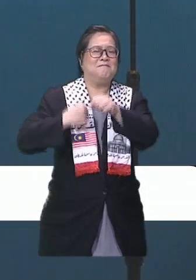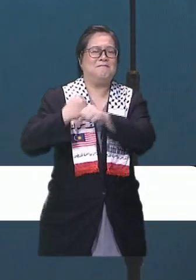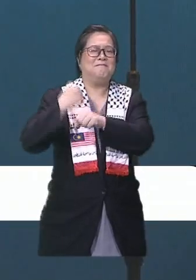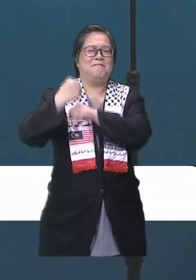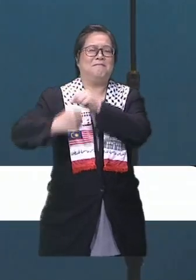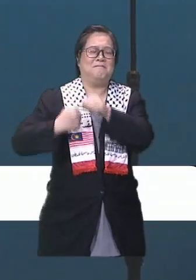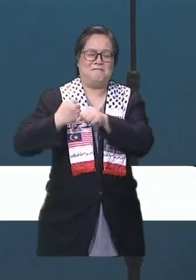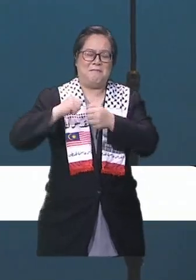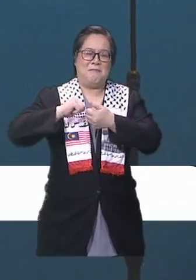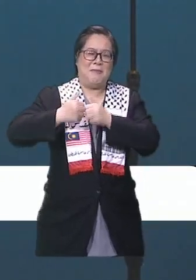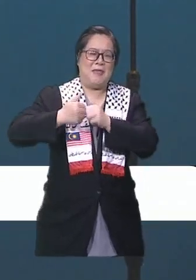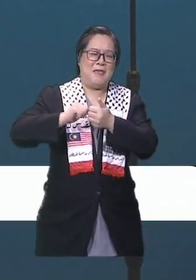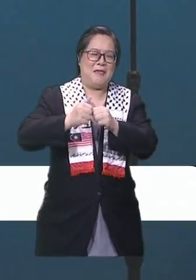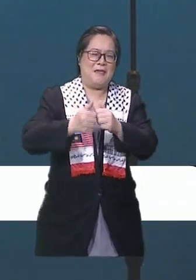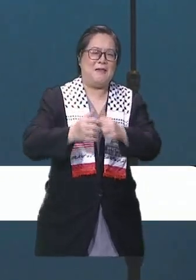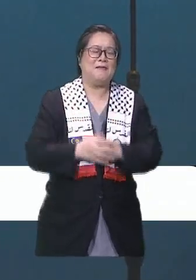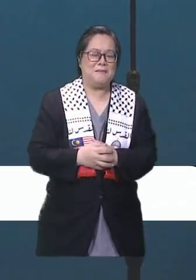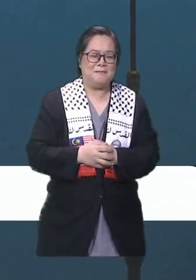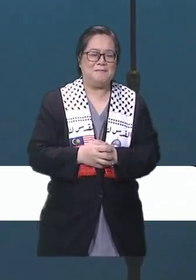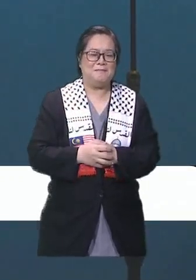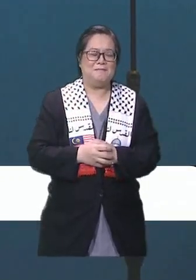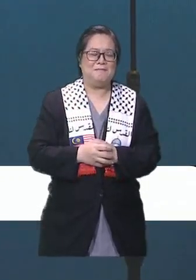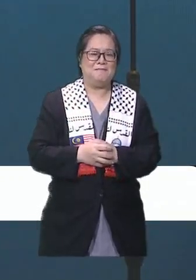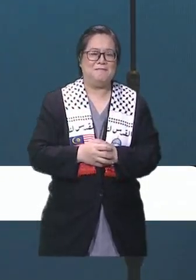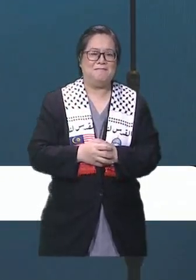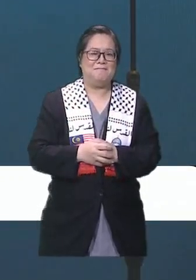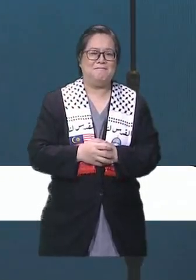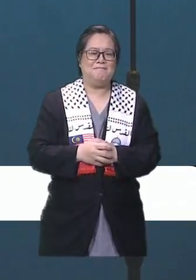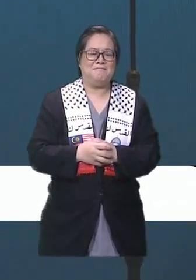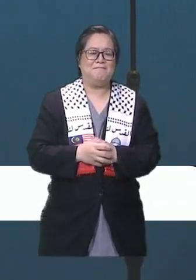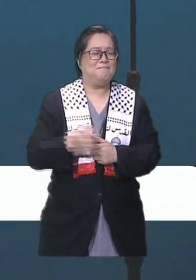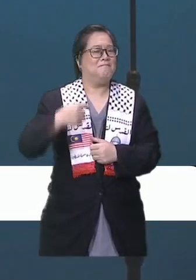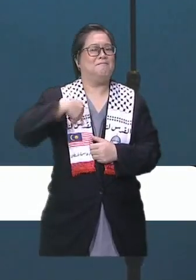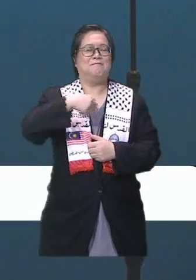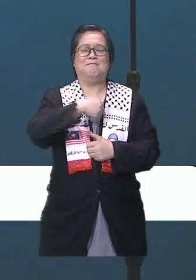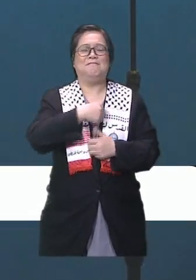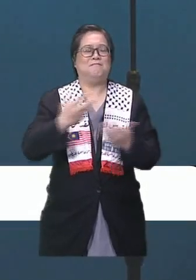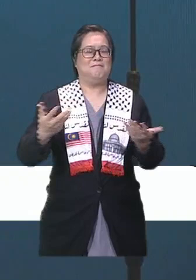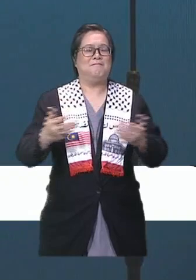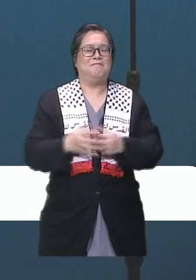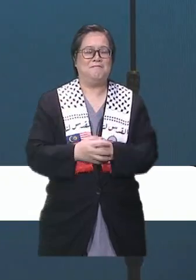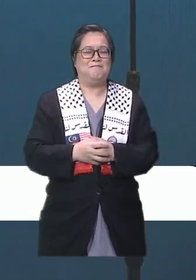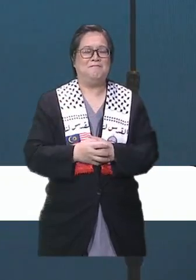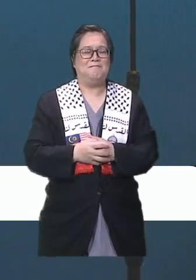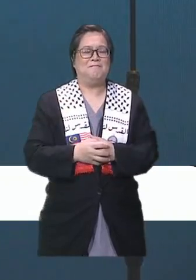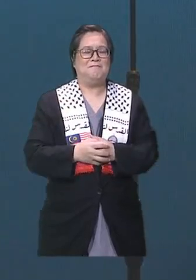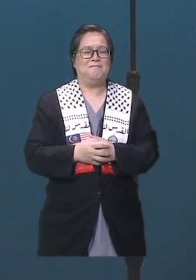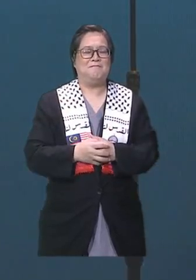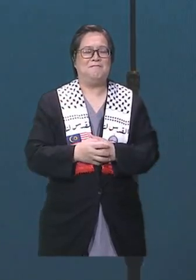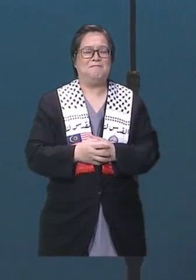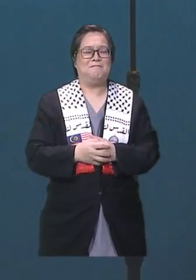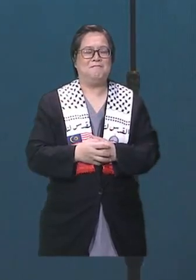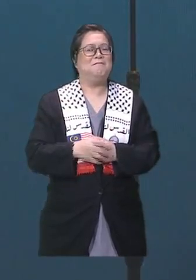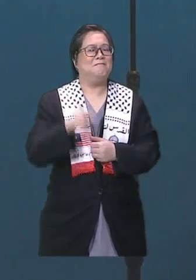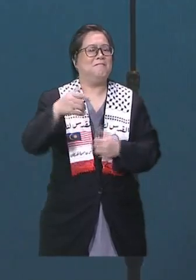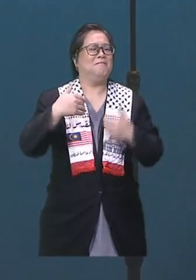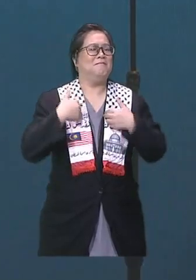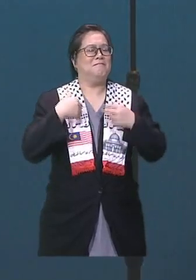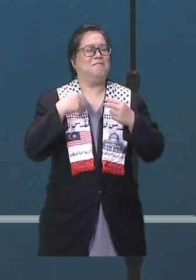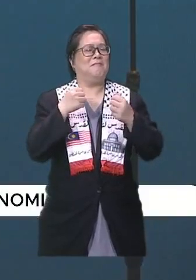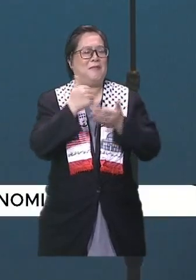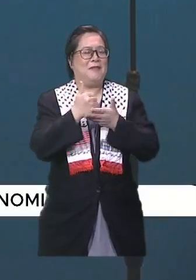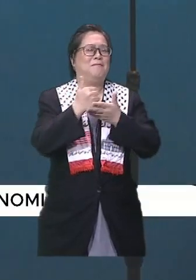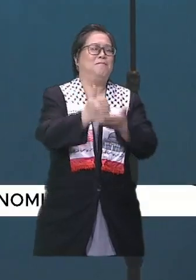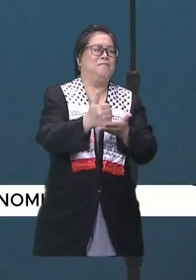turbulence in the political arena, we have in the last 2 years